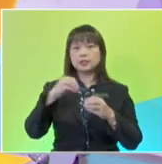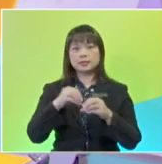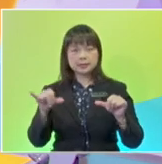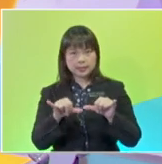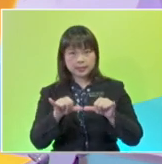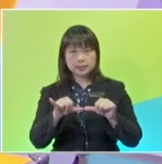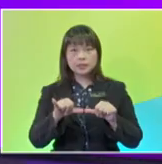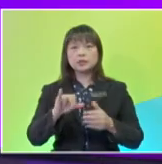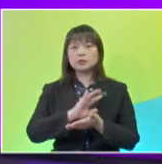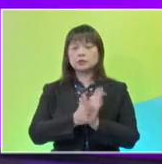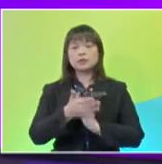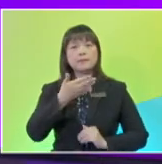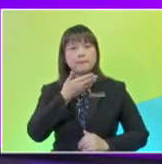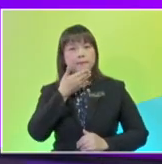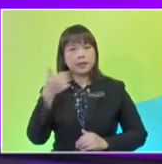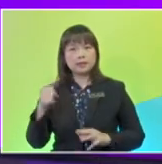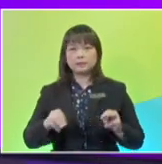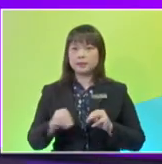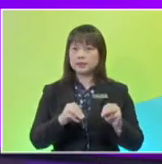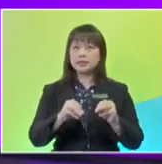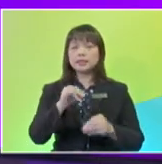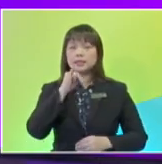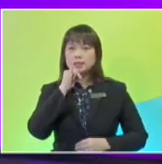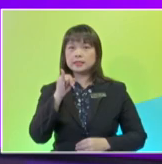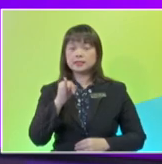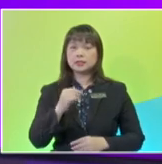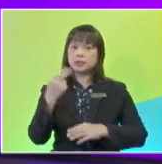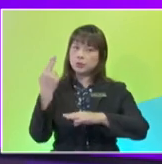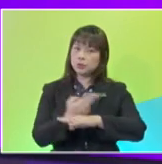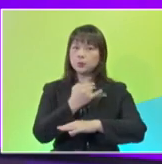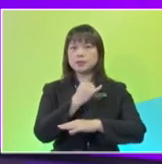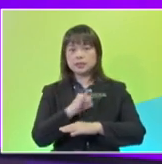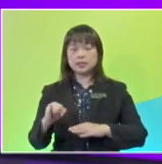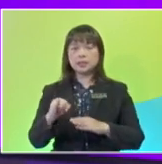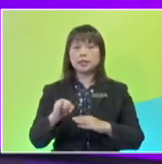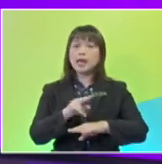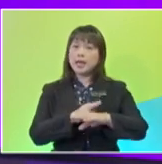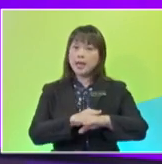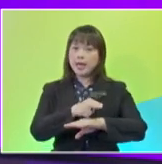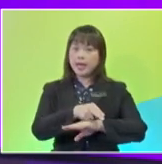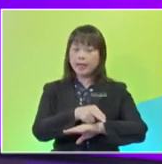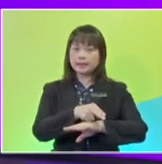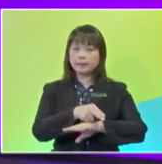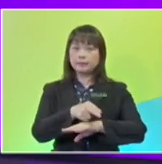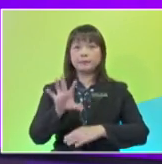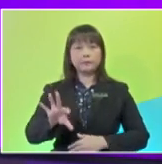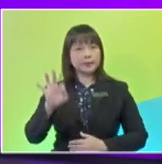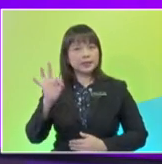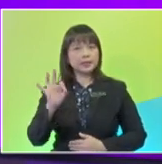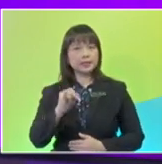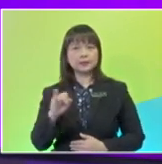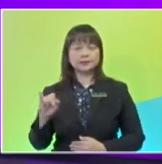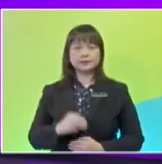picking method. Right. Okay. With that, people at home, I'm sure you are also confused and at the same